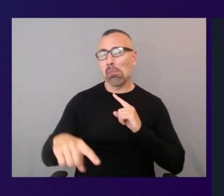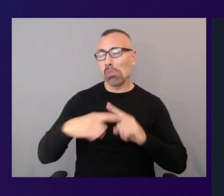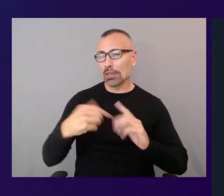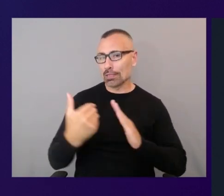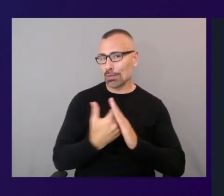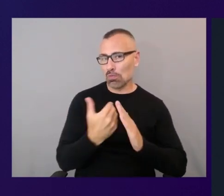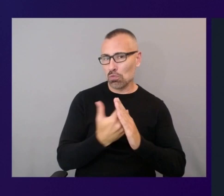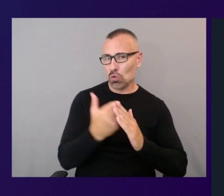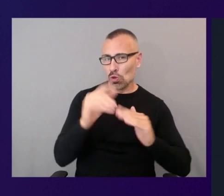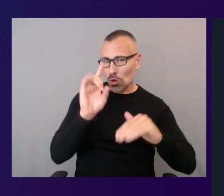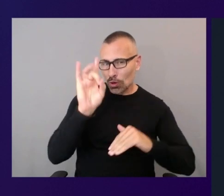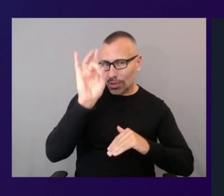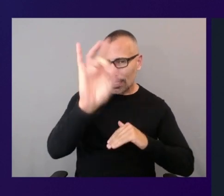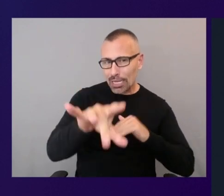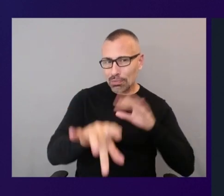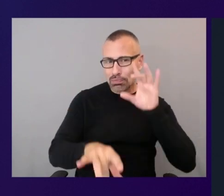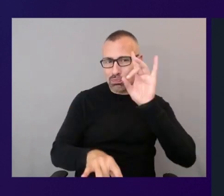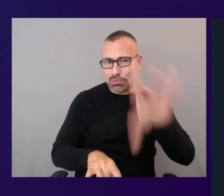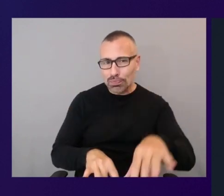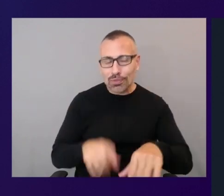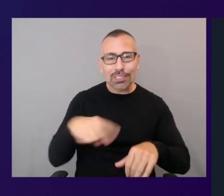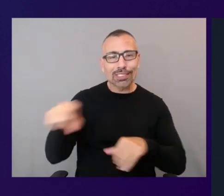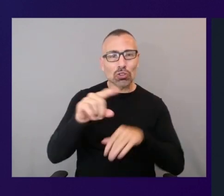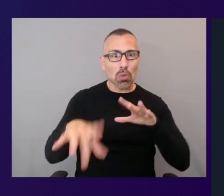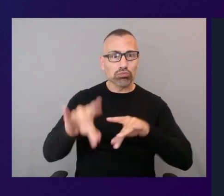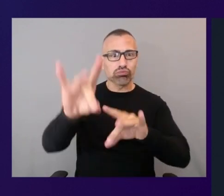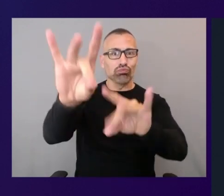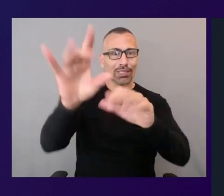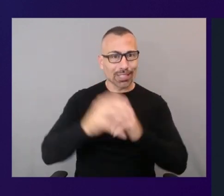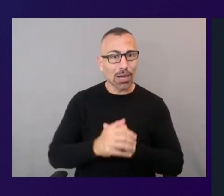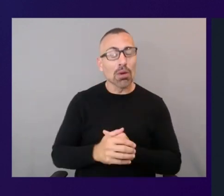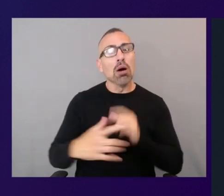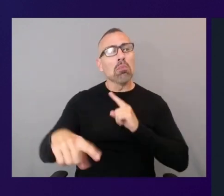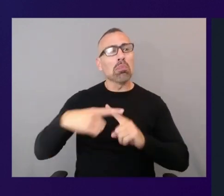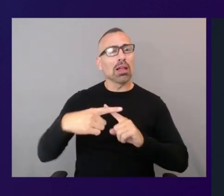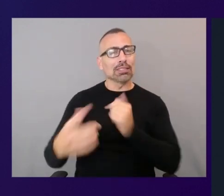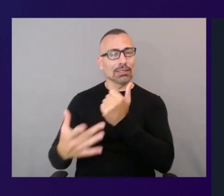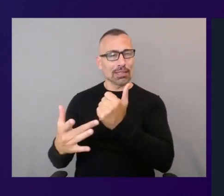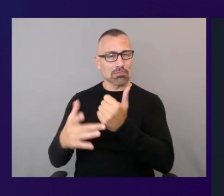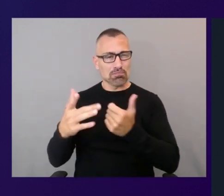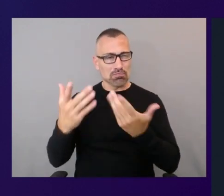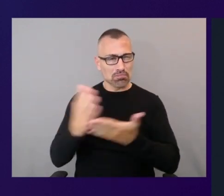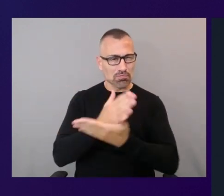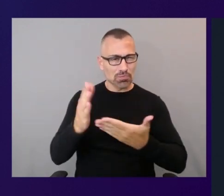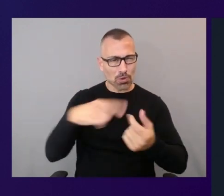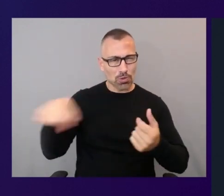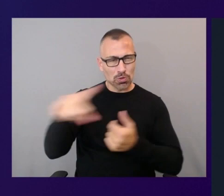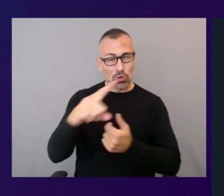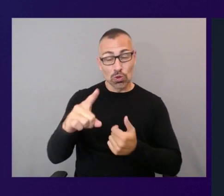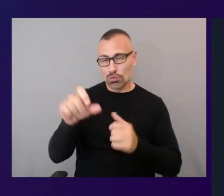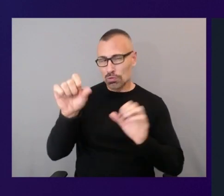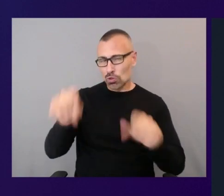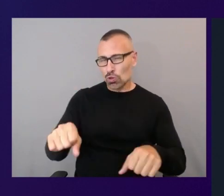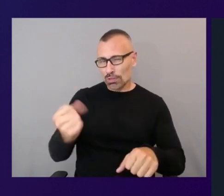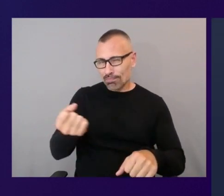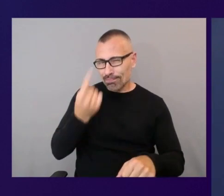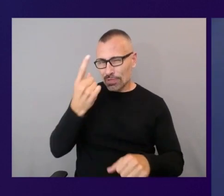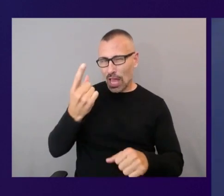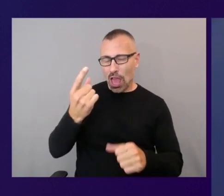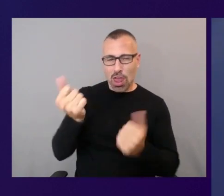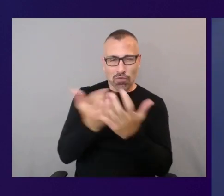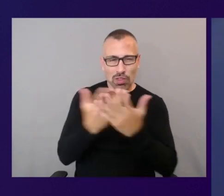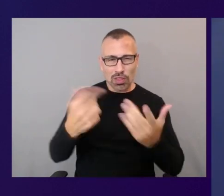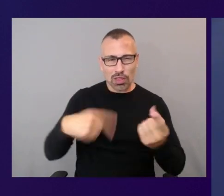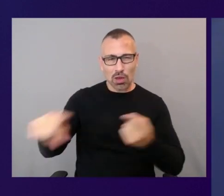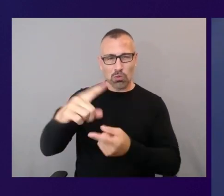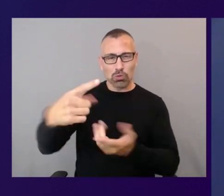the way and some new techniques that we want to share with you to make sure that you get a good aspect of all the things that we cover. And as